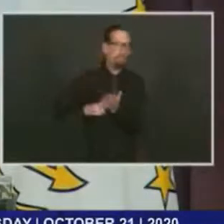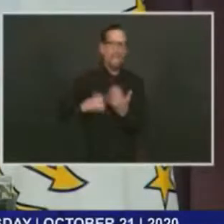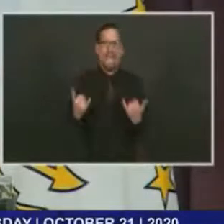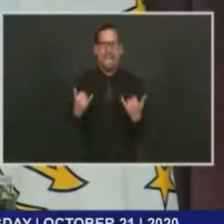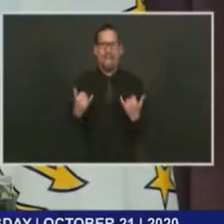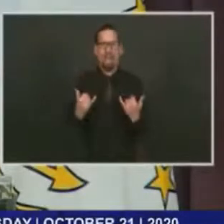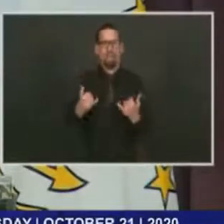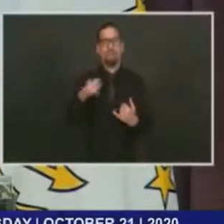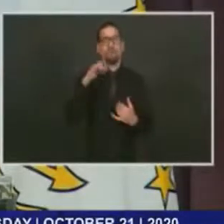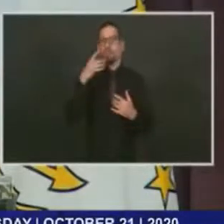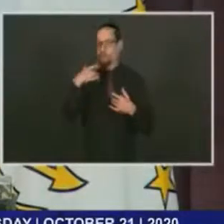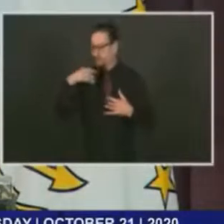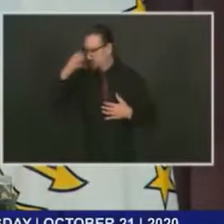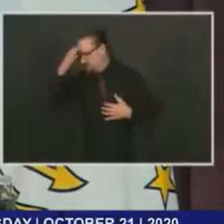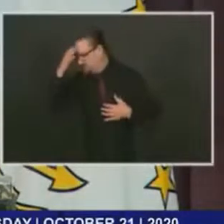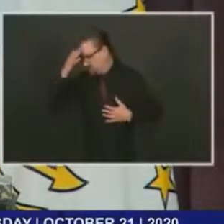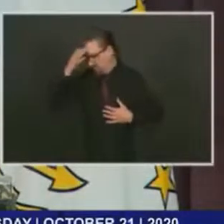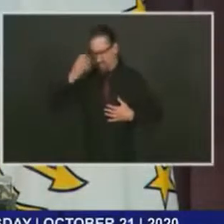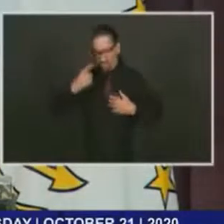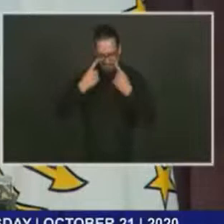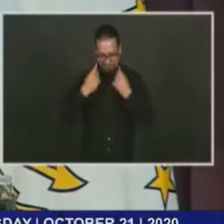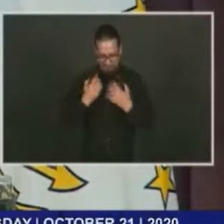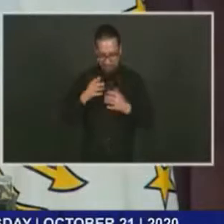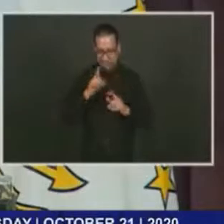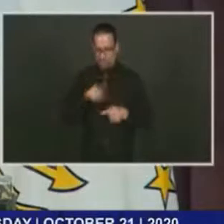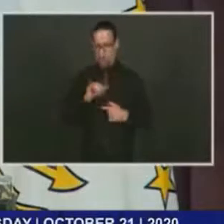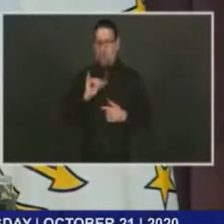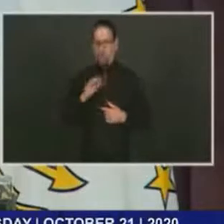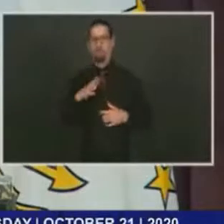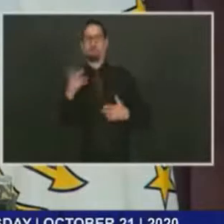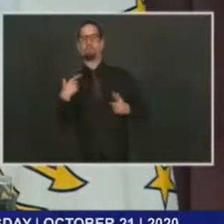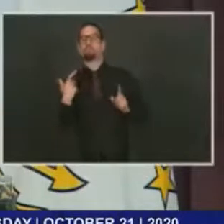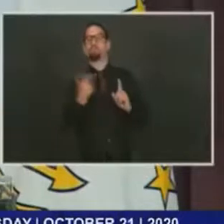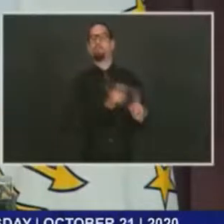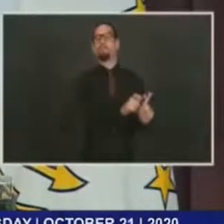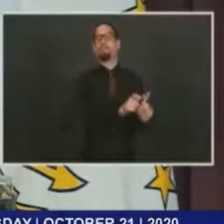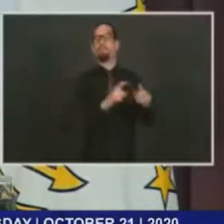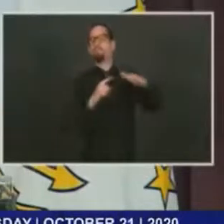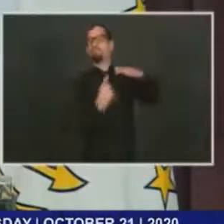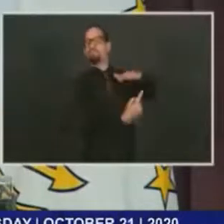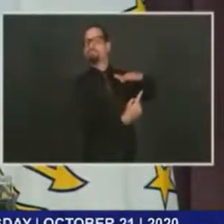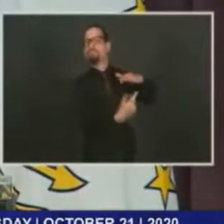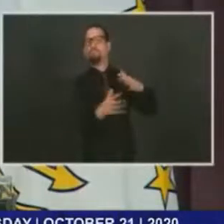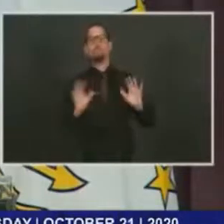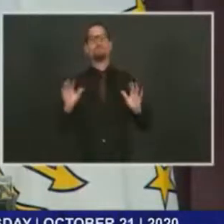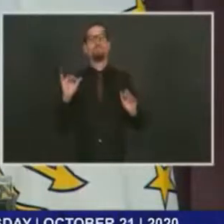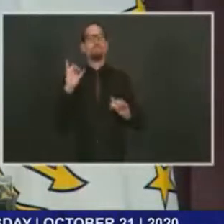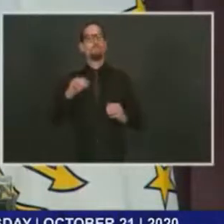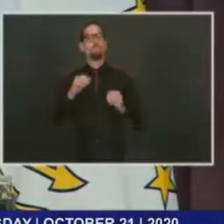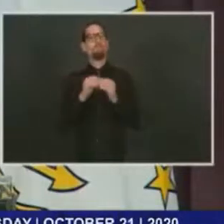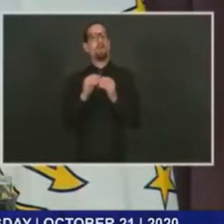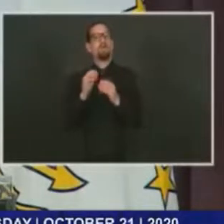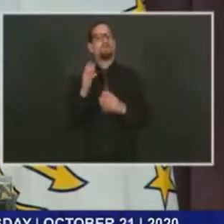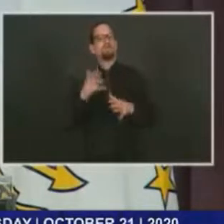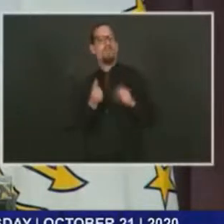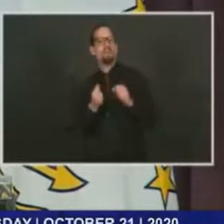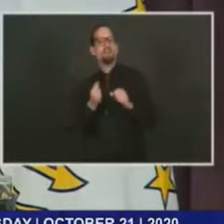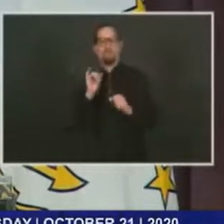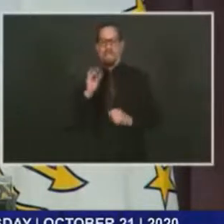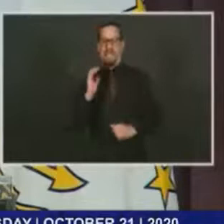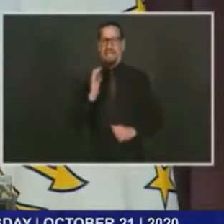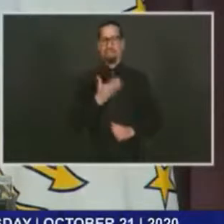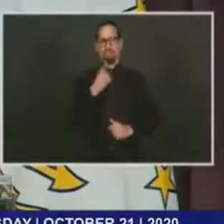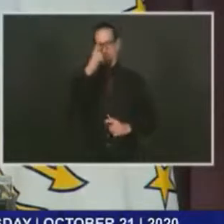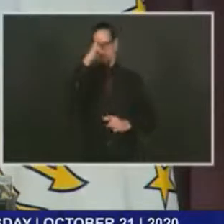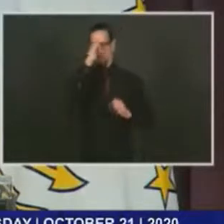we've chosen, that's going to be our strategy starting on or about Thanksgiving. And I want to give a huge thank you